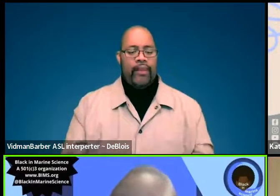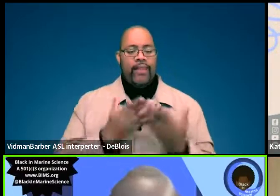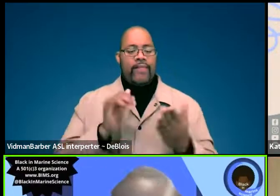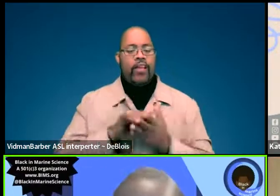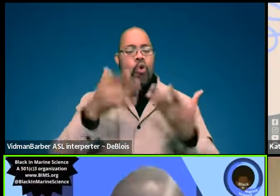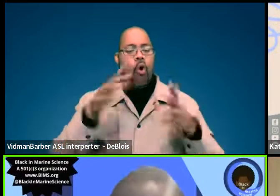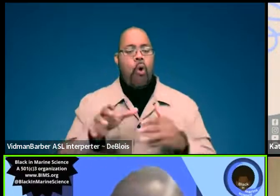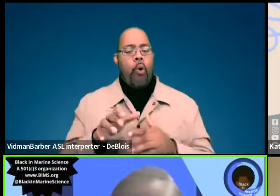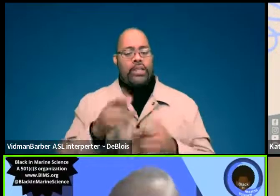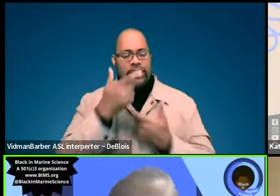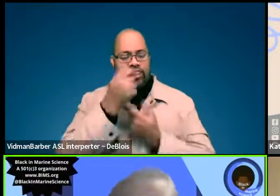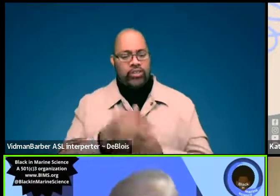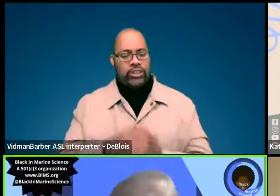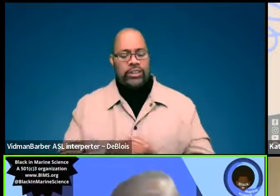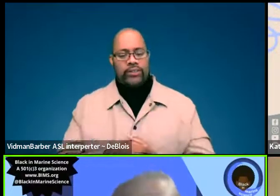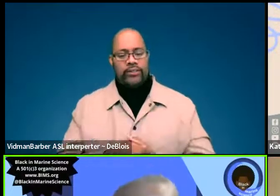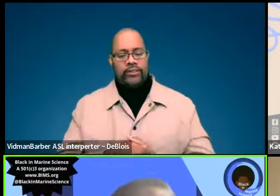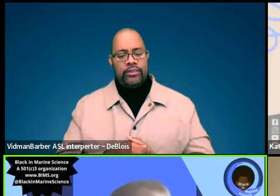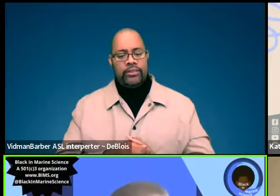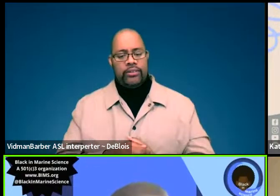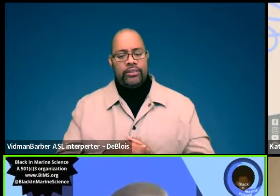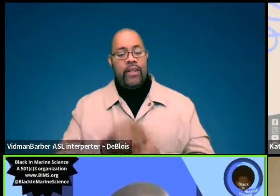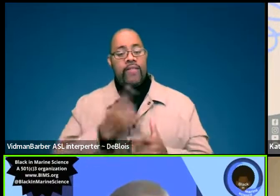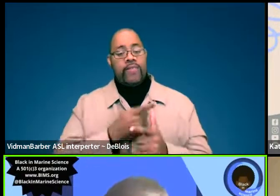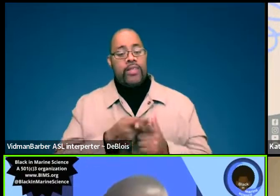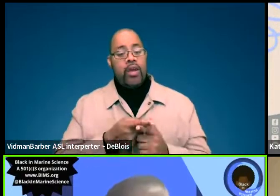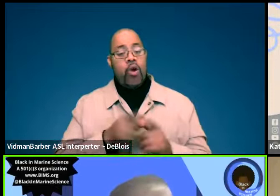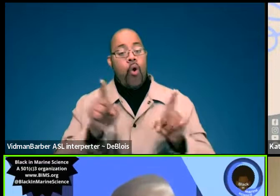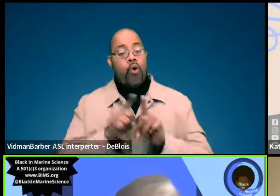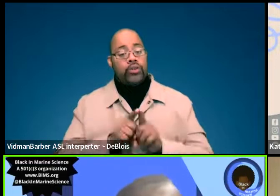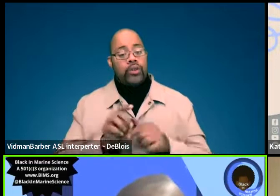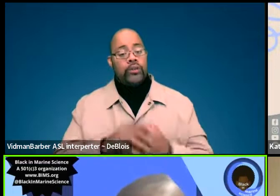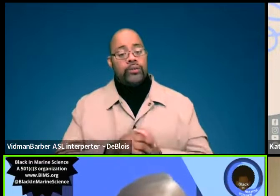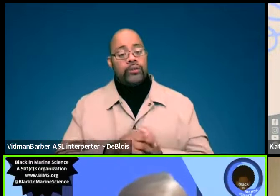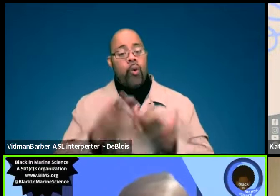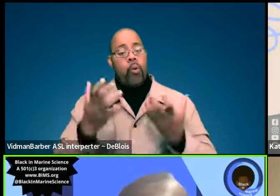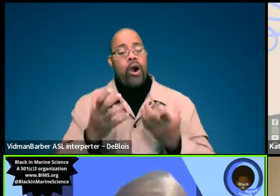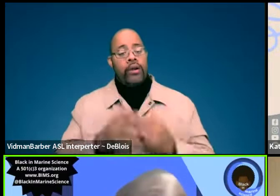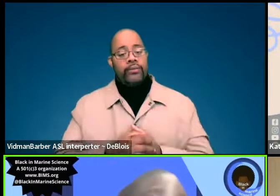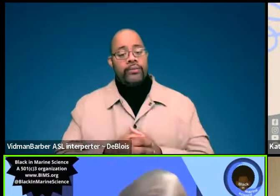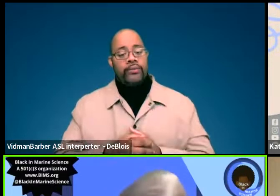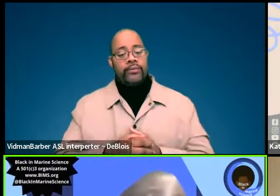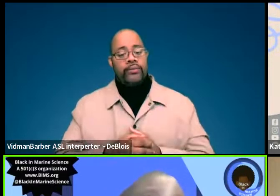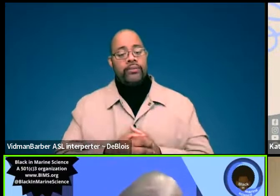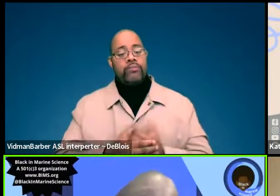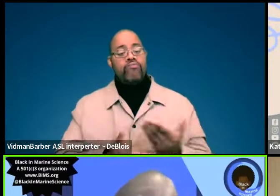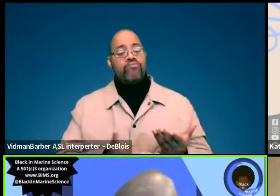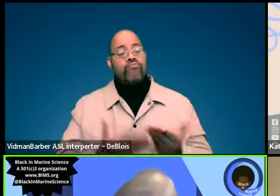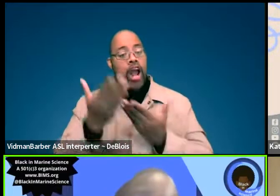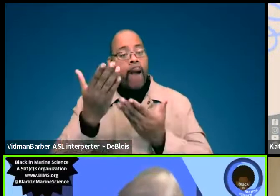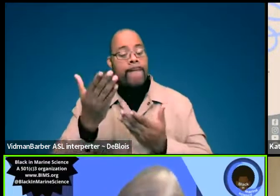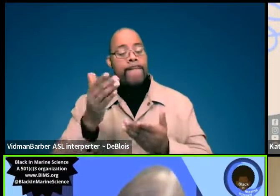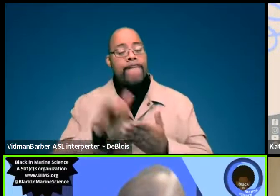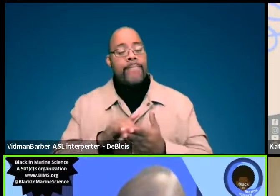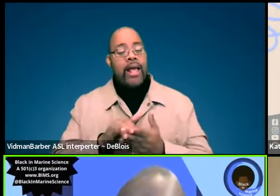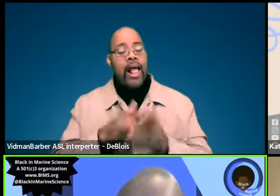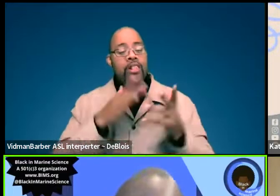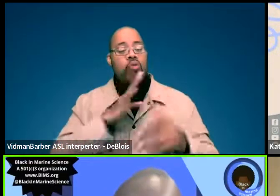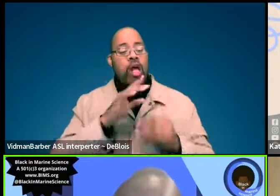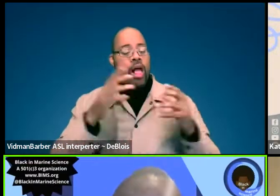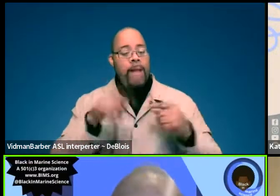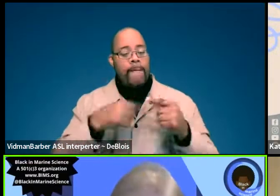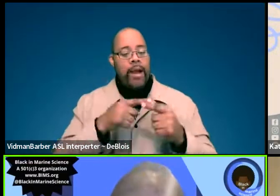you're already interested in. And then I also wanted to bring up, we're talking a lot